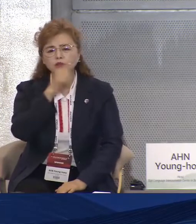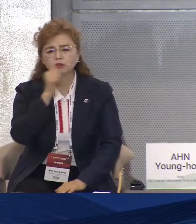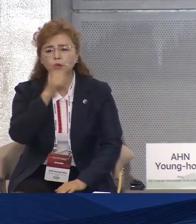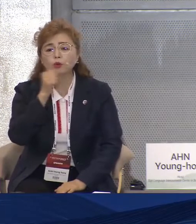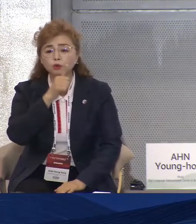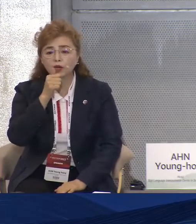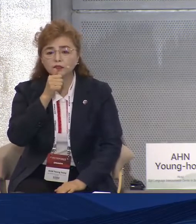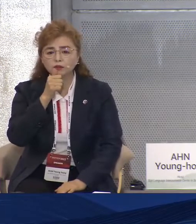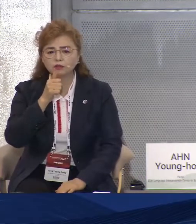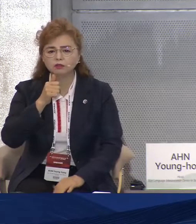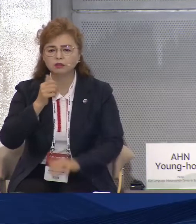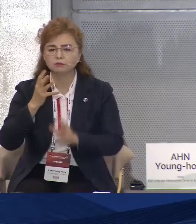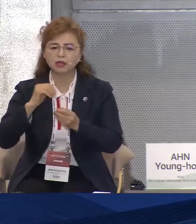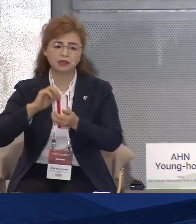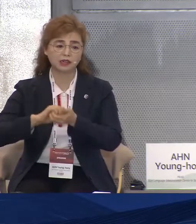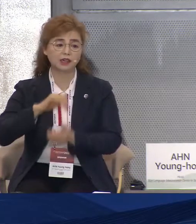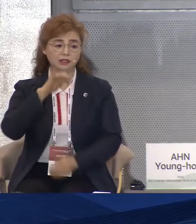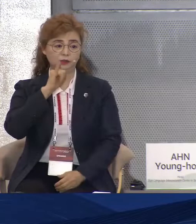And